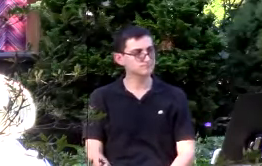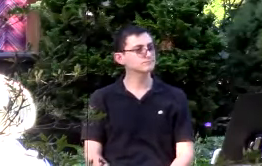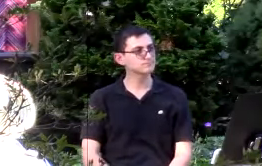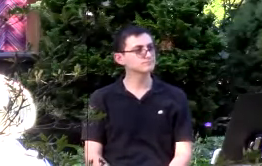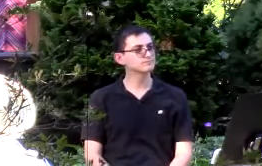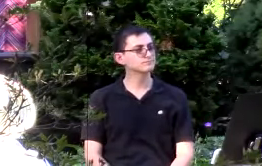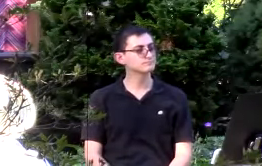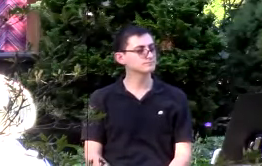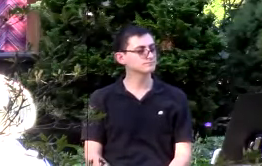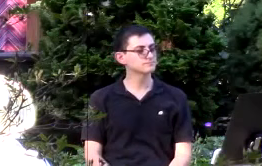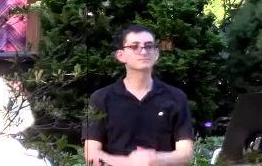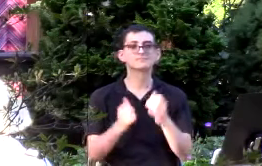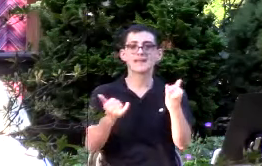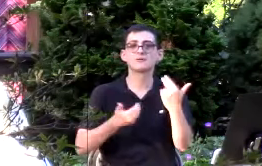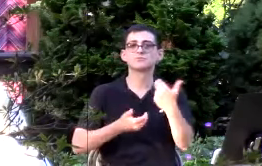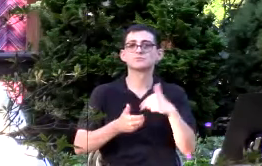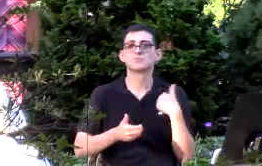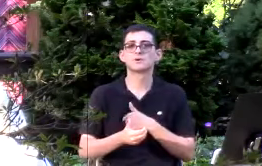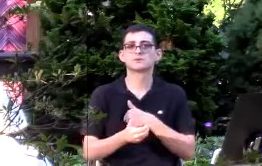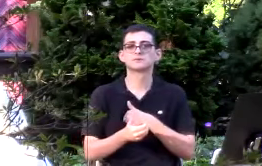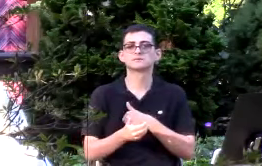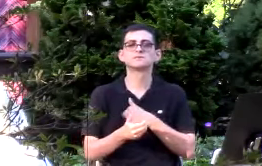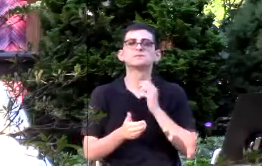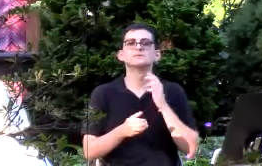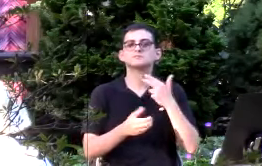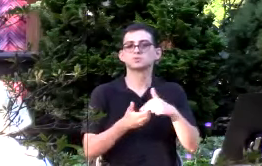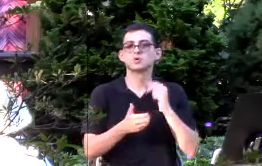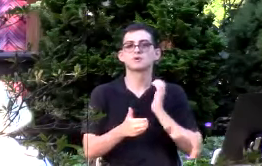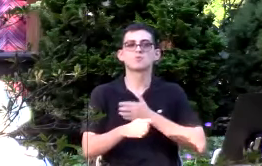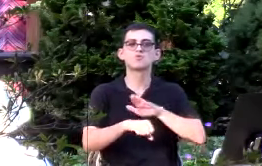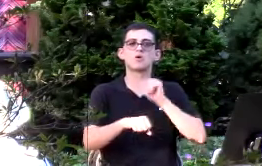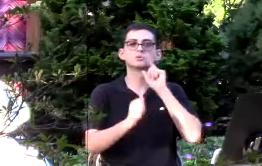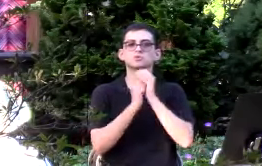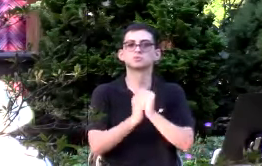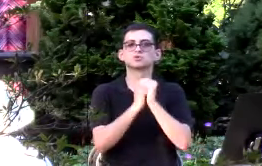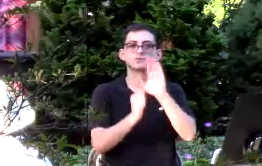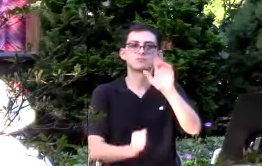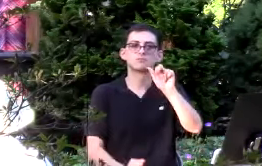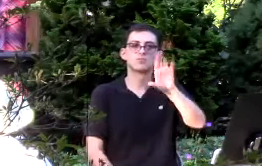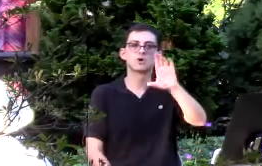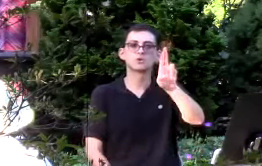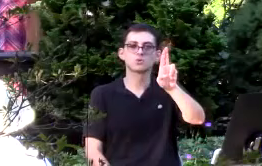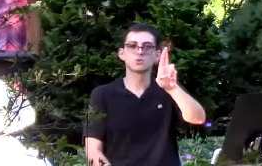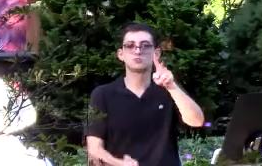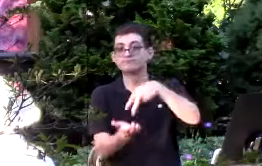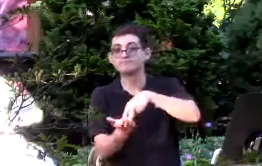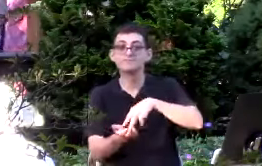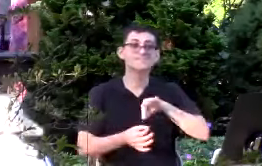Amen. Join us, please, as we turn to our call to worship. The Baruch Hu will invite you, please, in body or in spirit.